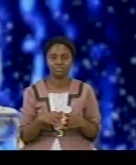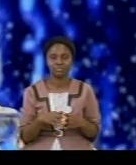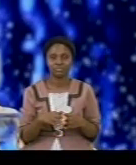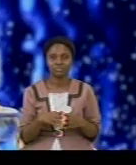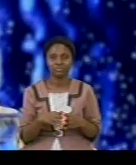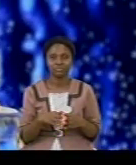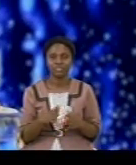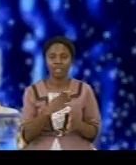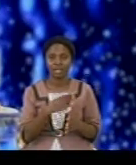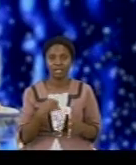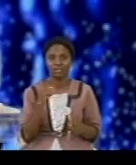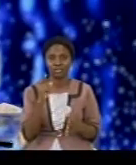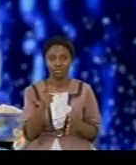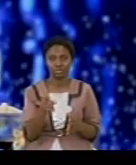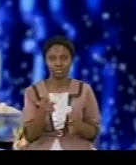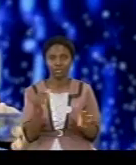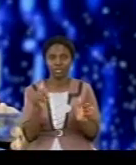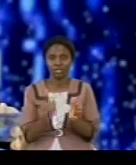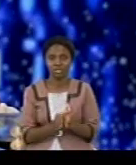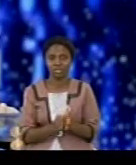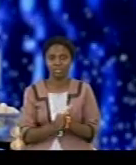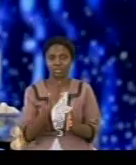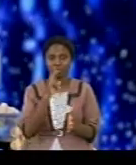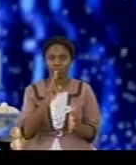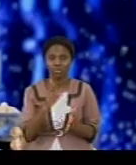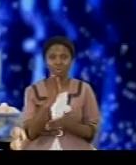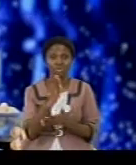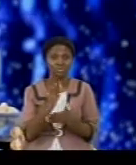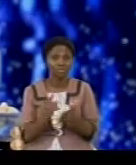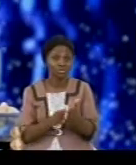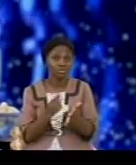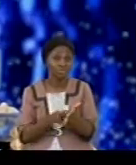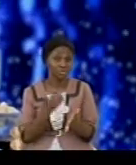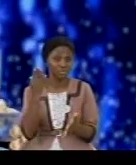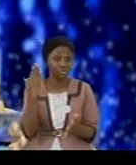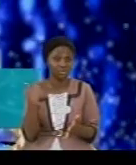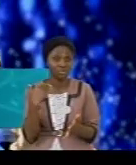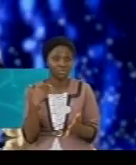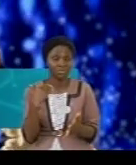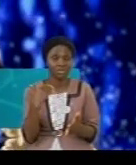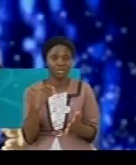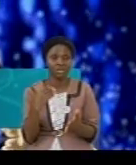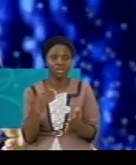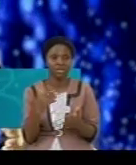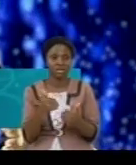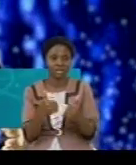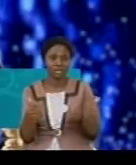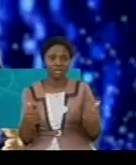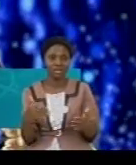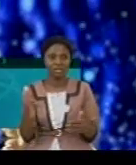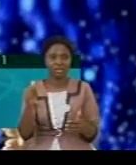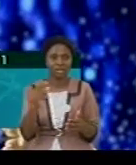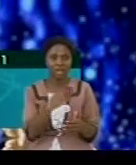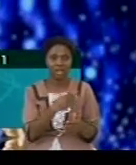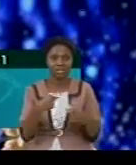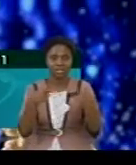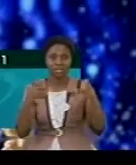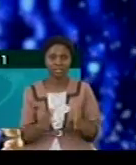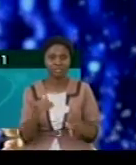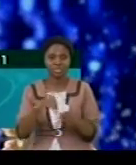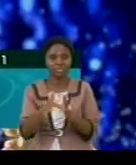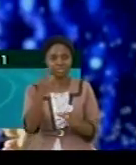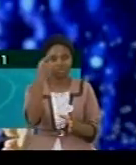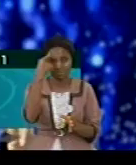And you that were sometimes alienated and enemies in your mind by wicked works, yet now are